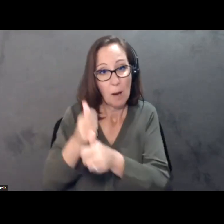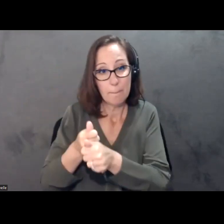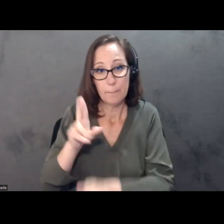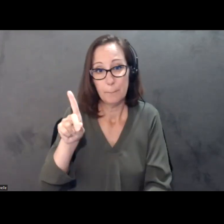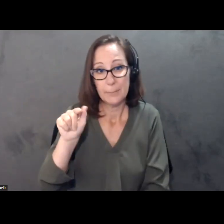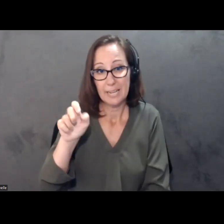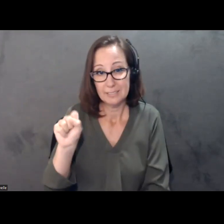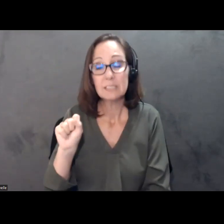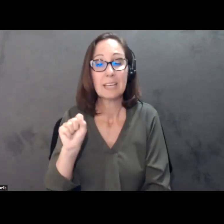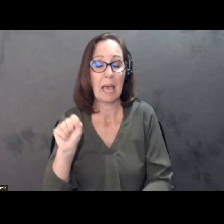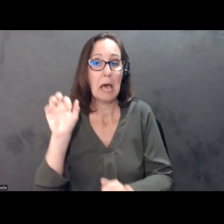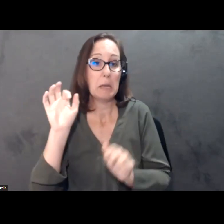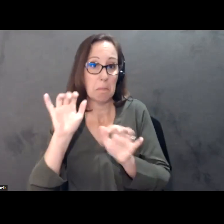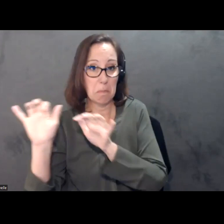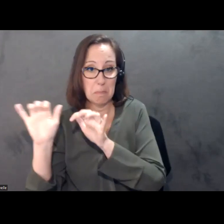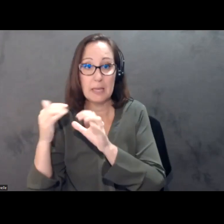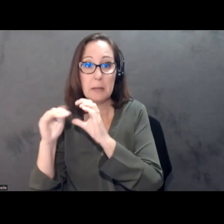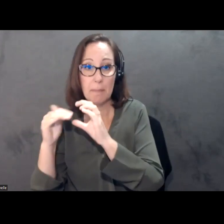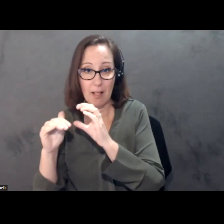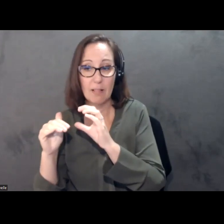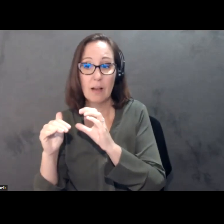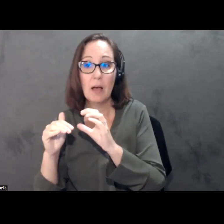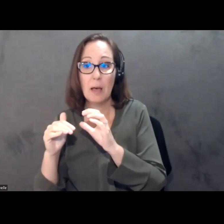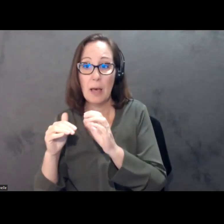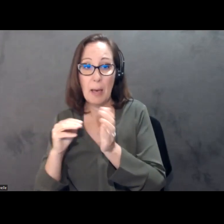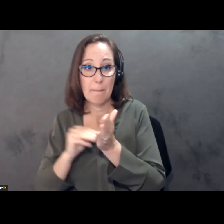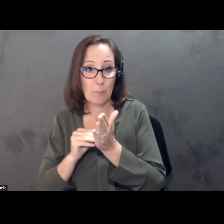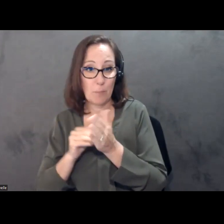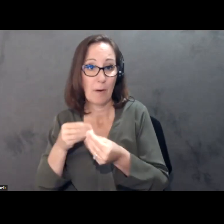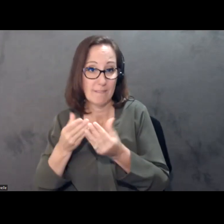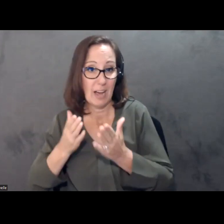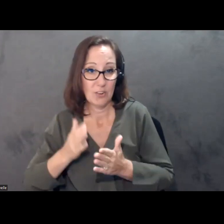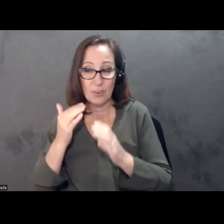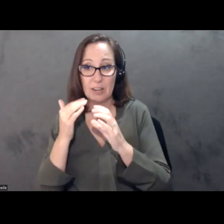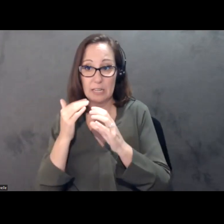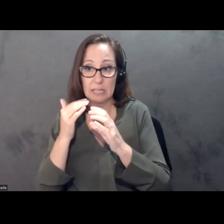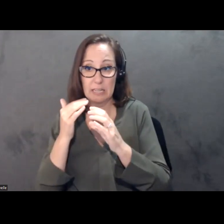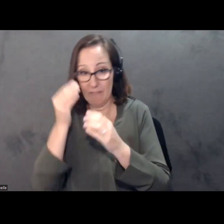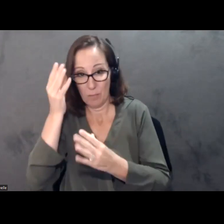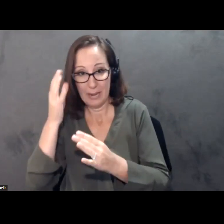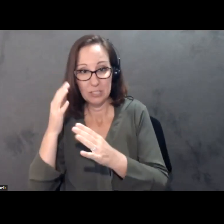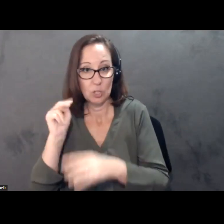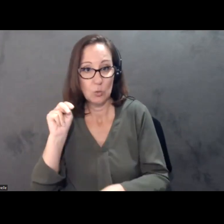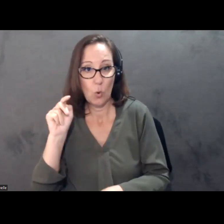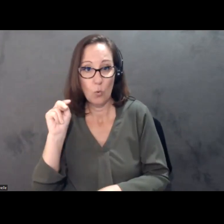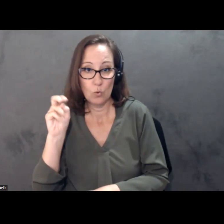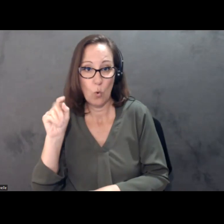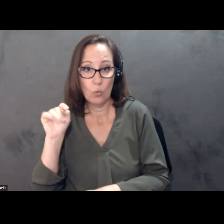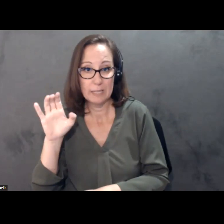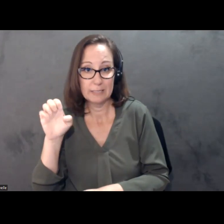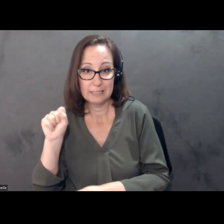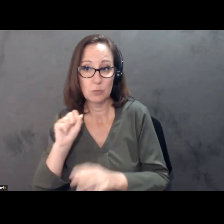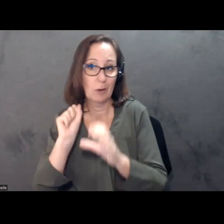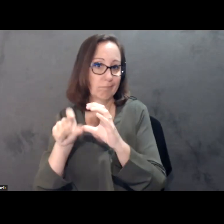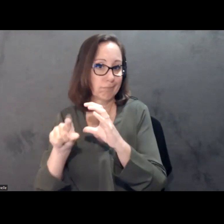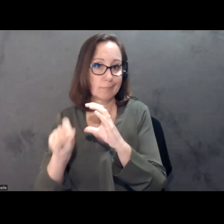your email address, and any of those provider informational notices will come to your email. And you know, as we know, residents